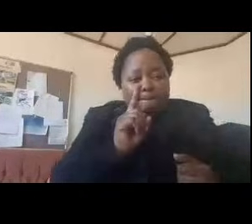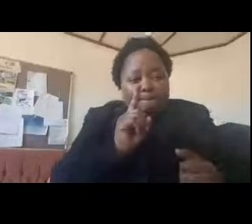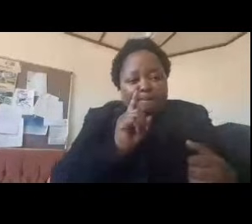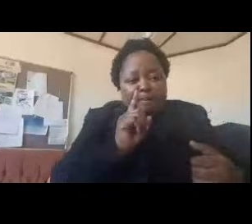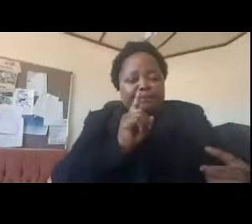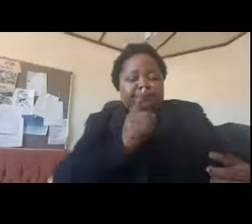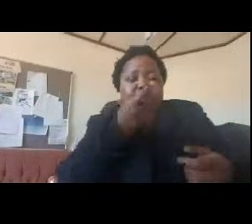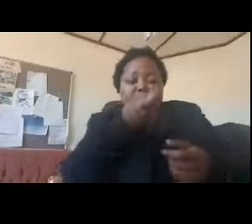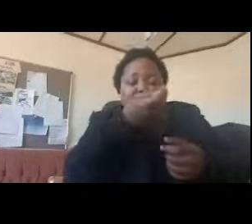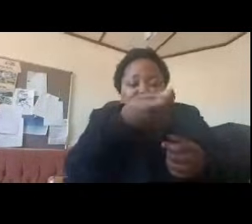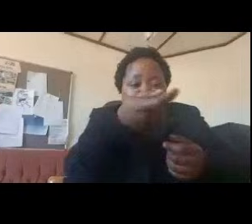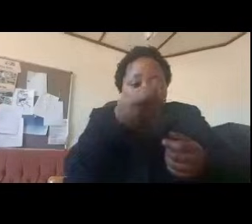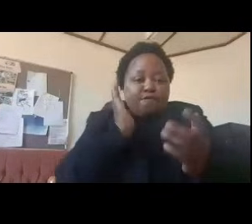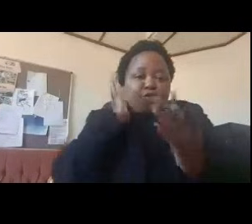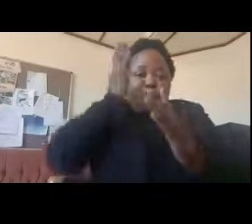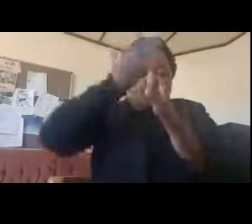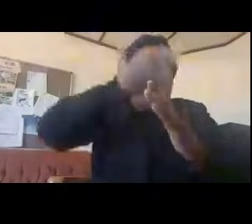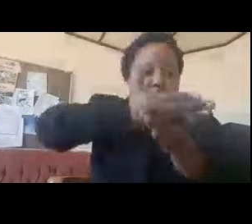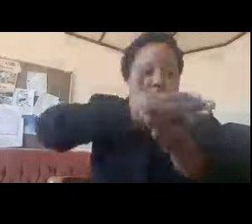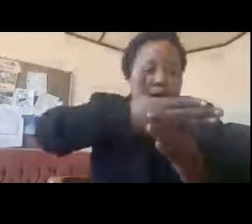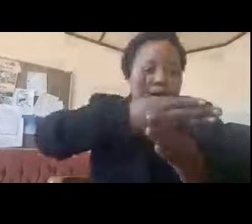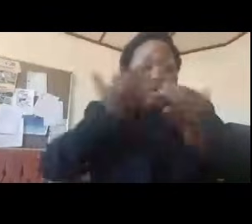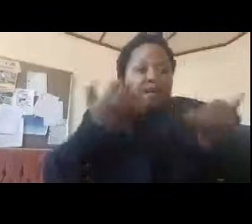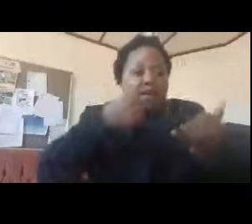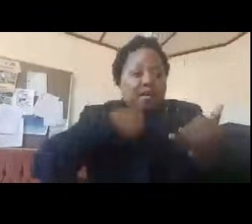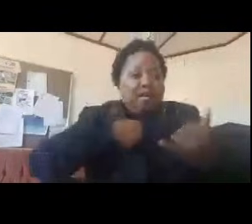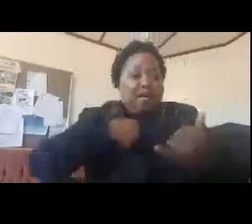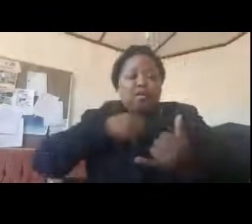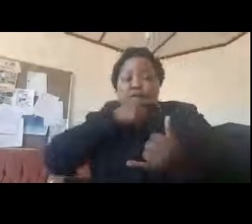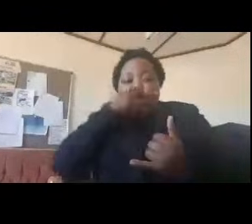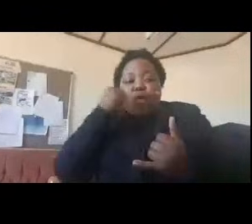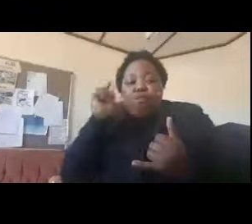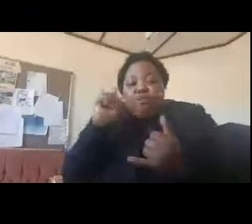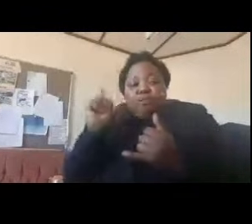interventions. This one, I'll call it the village match.